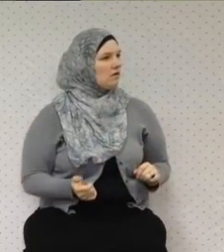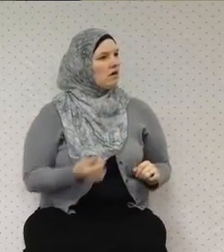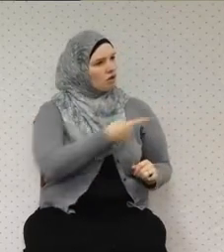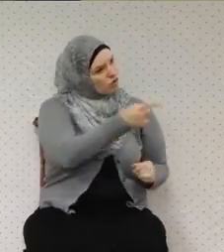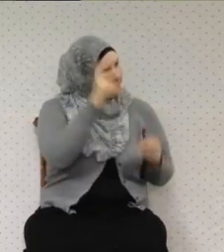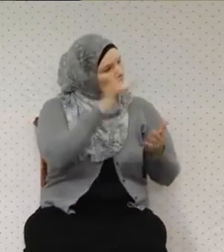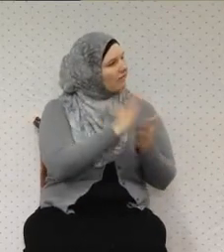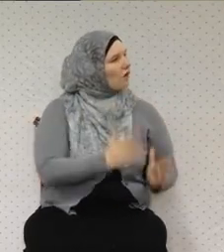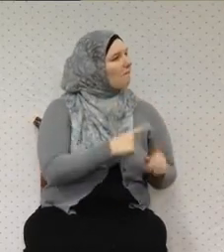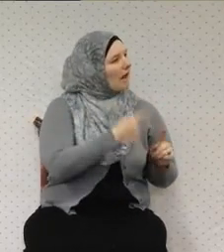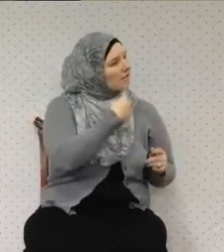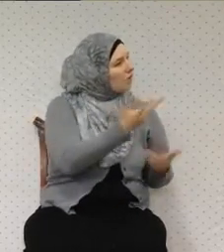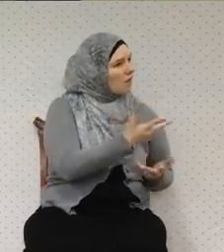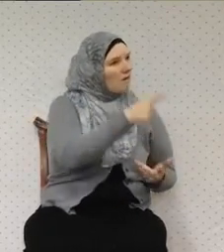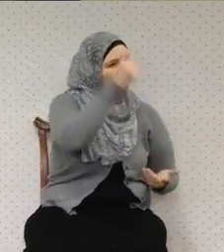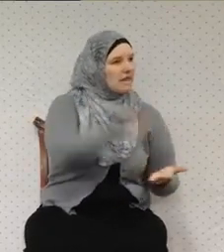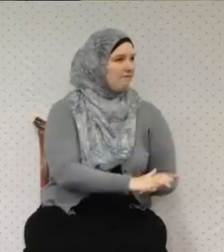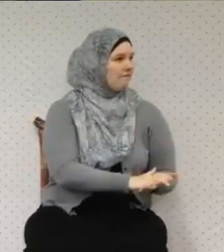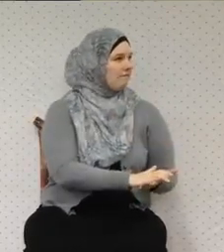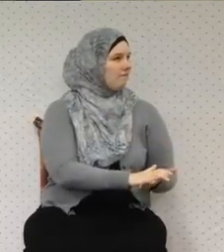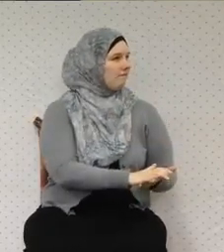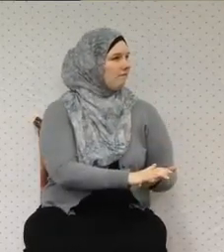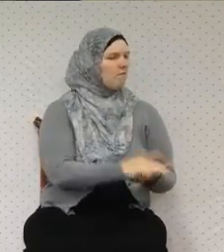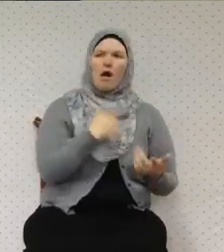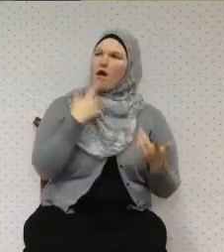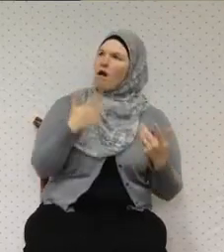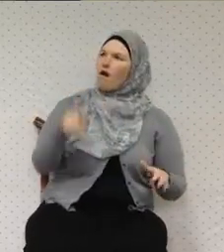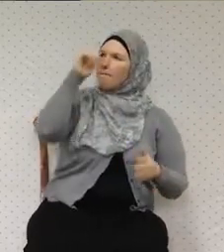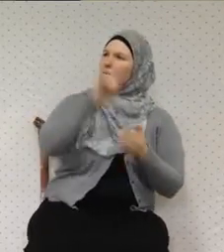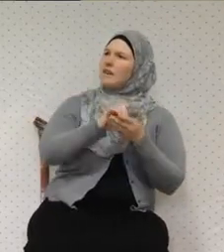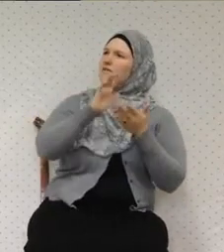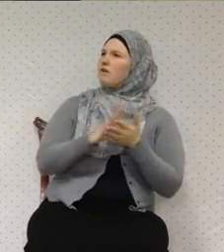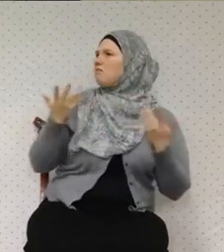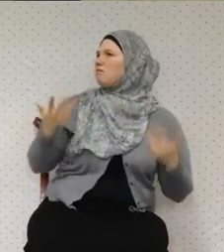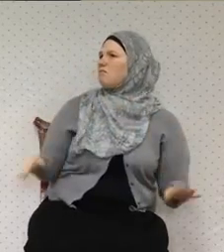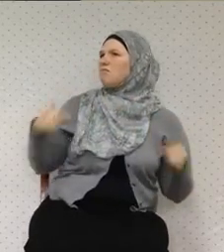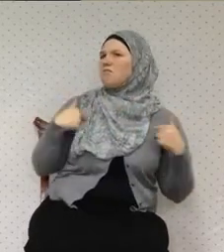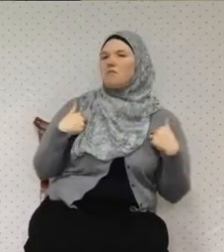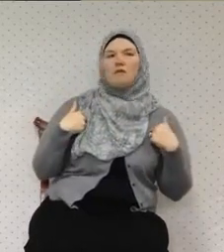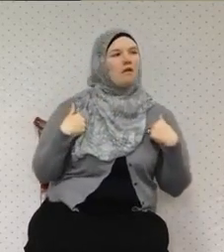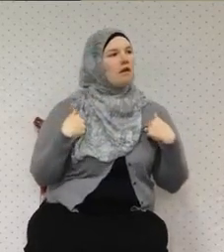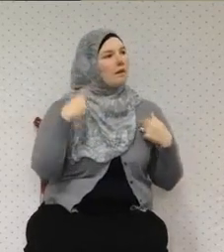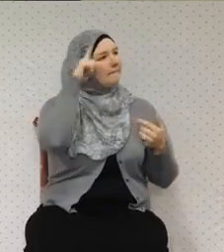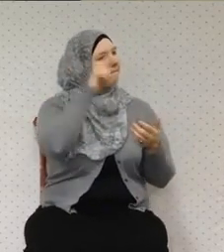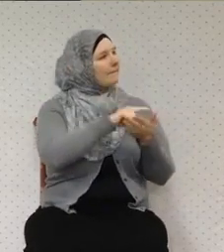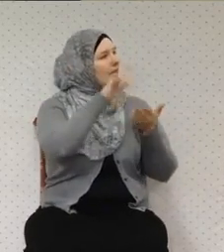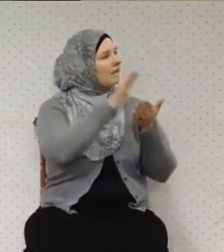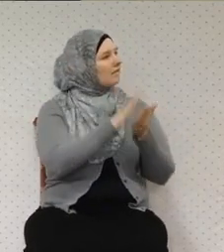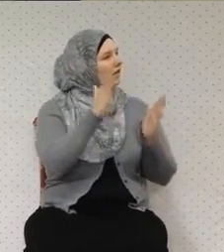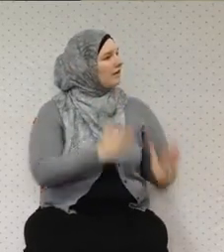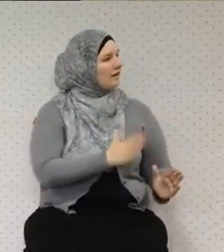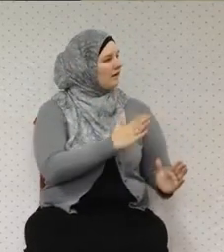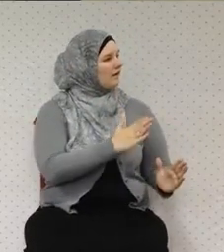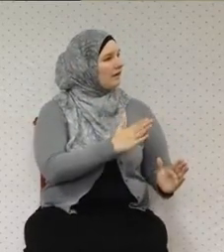believe? It means we have two types of belief. A belief that stops at